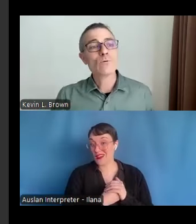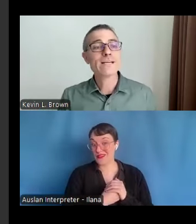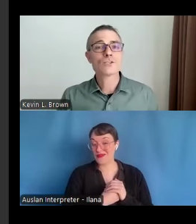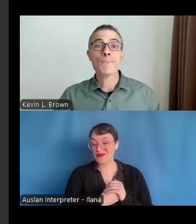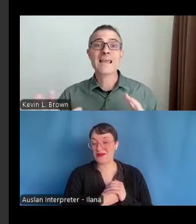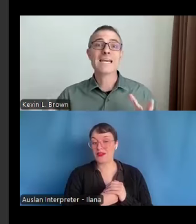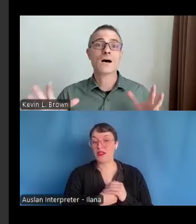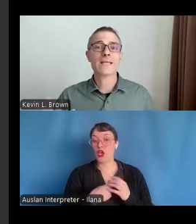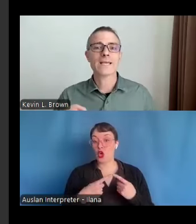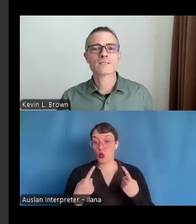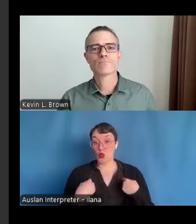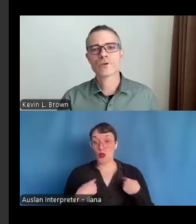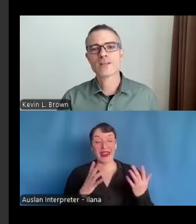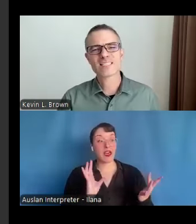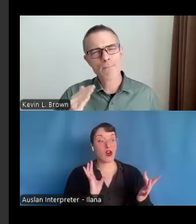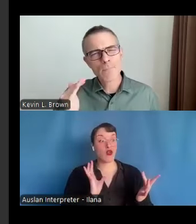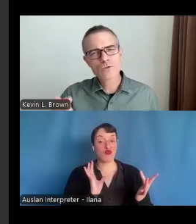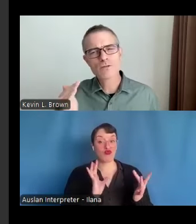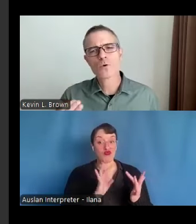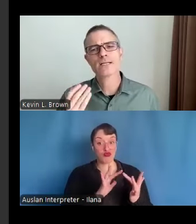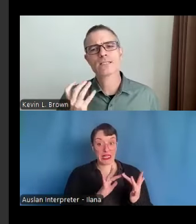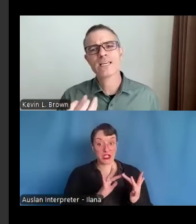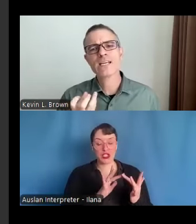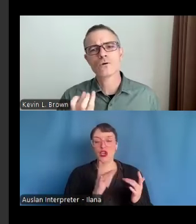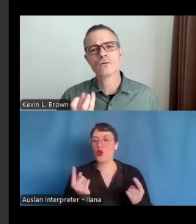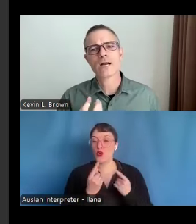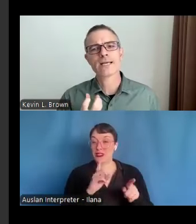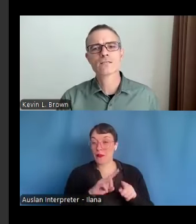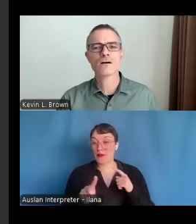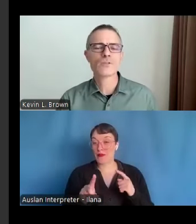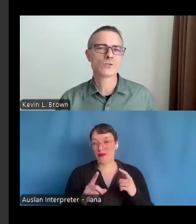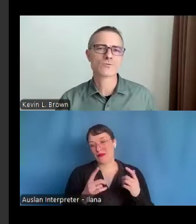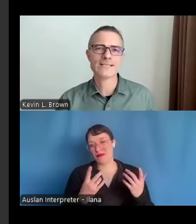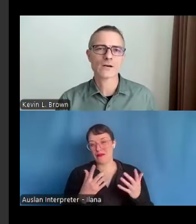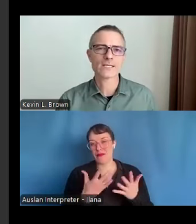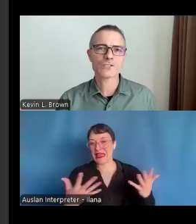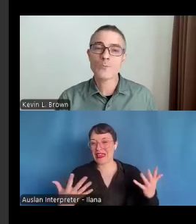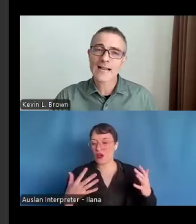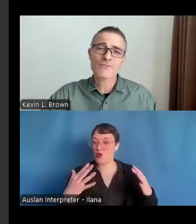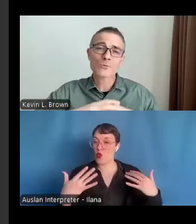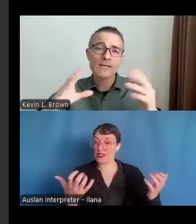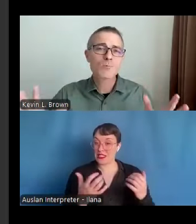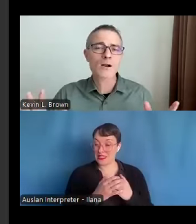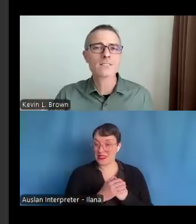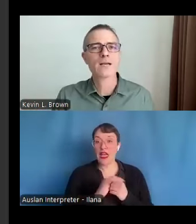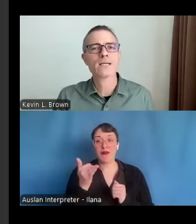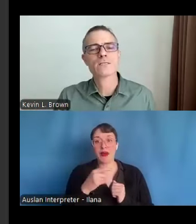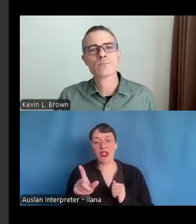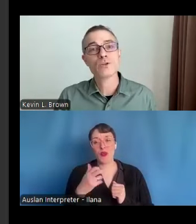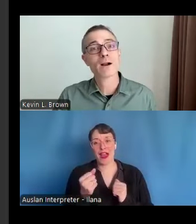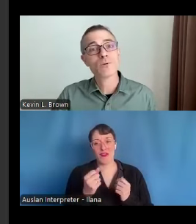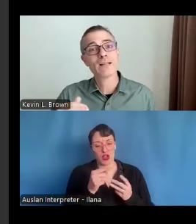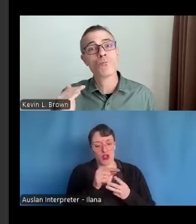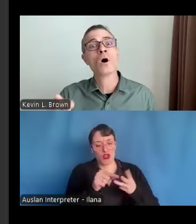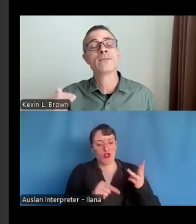We reach main audience. So this is that most important single audience of those three targets. You might have three priority audiences,